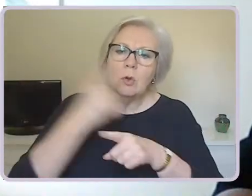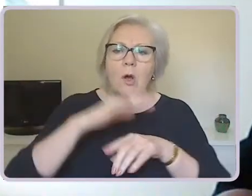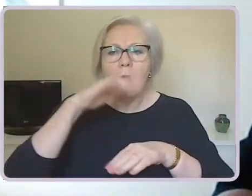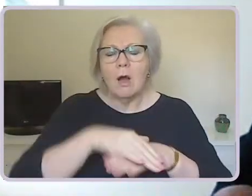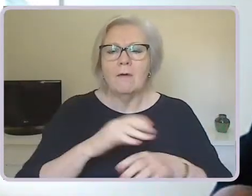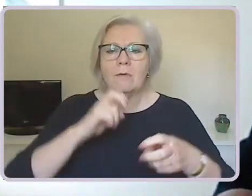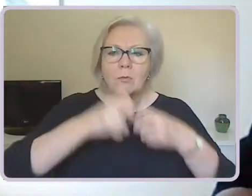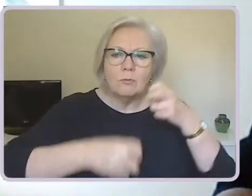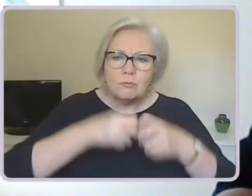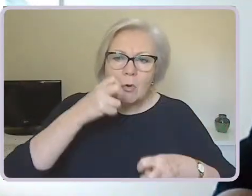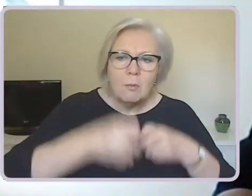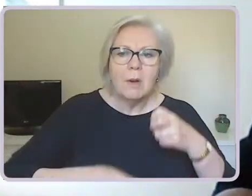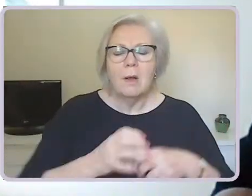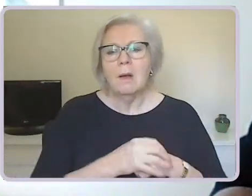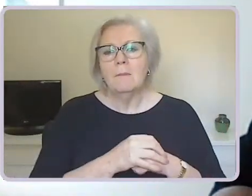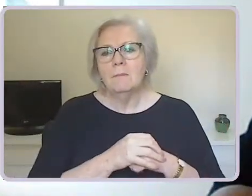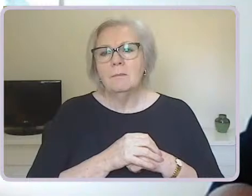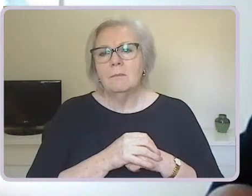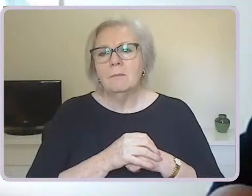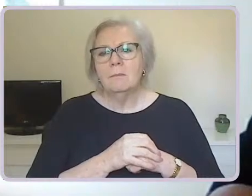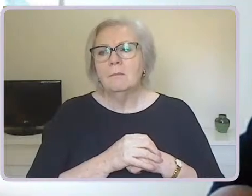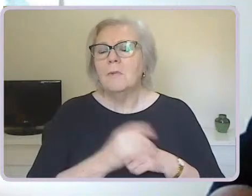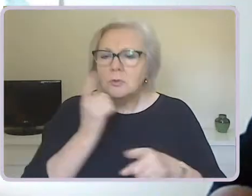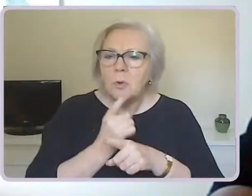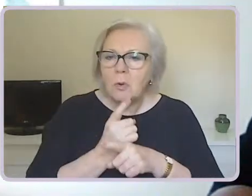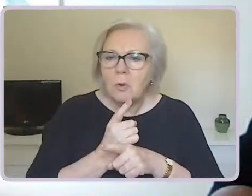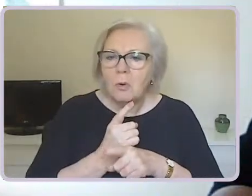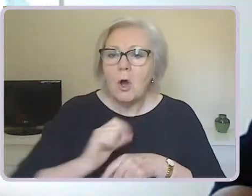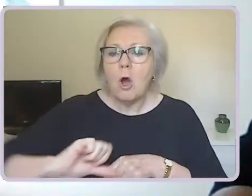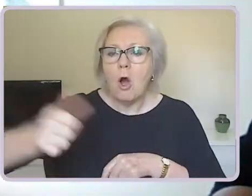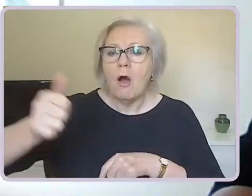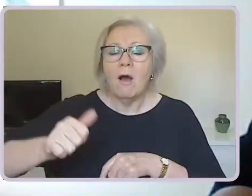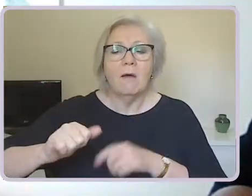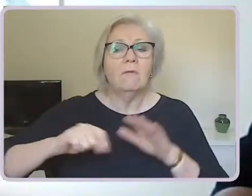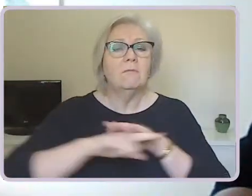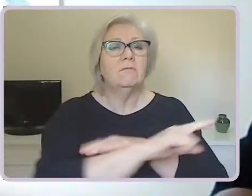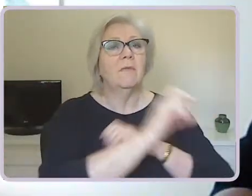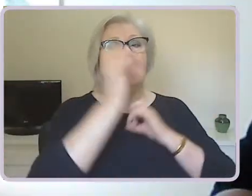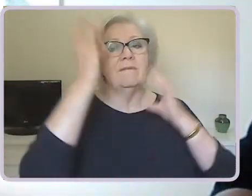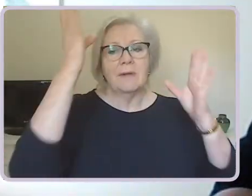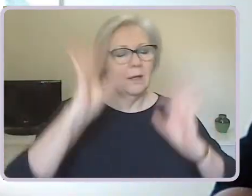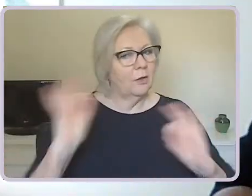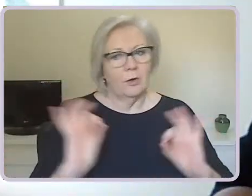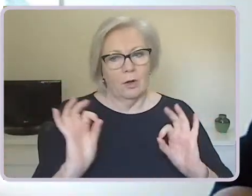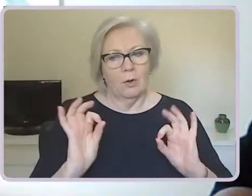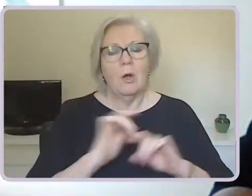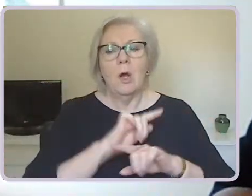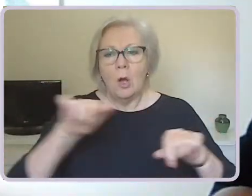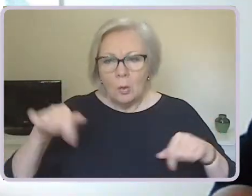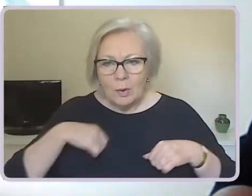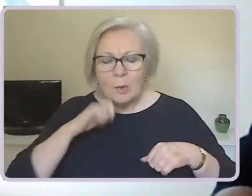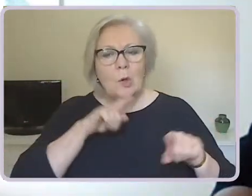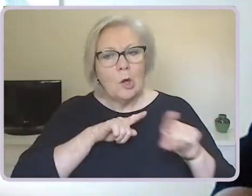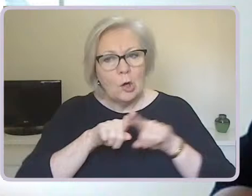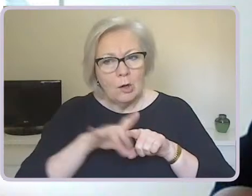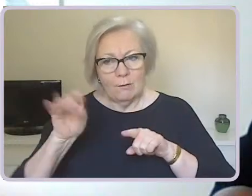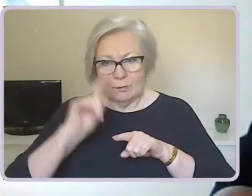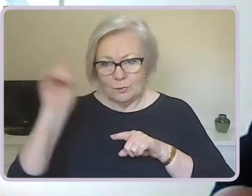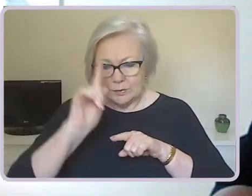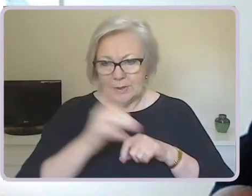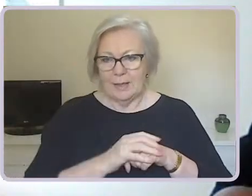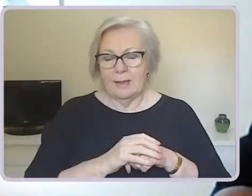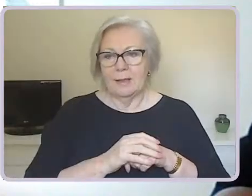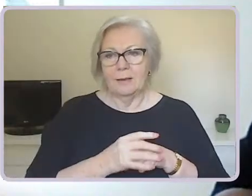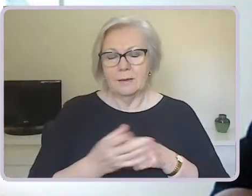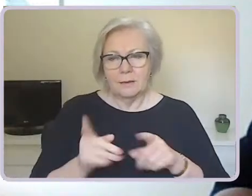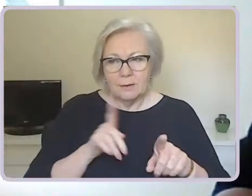off the computer and forget about it. We will package up all that we have learned and take from today and put this in an issues paper that the sector